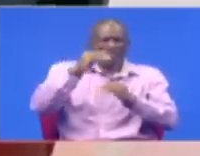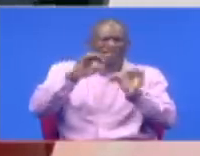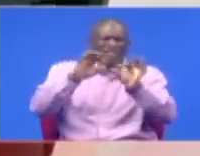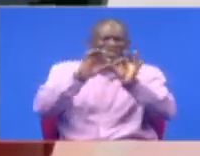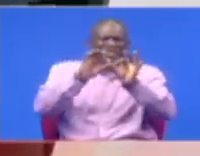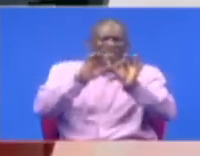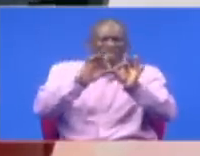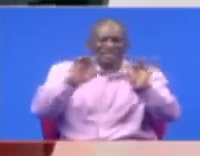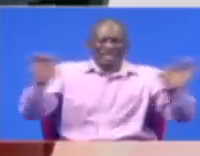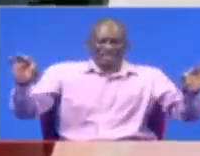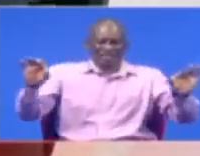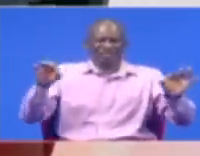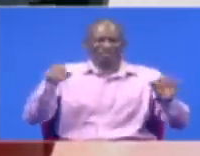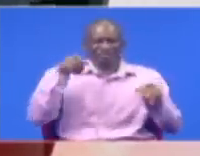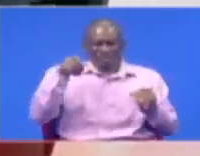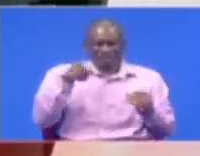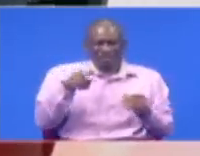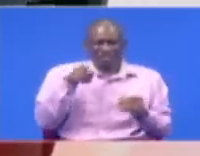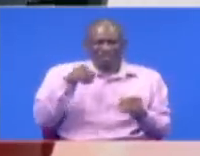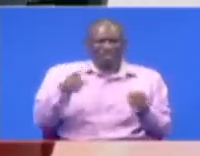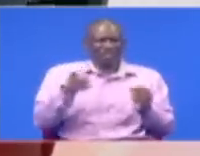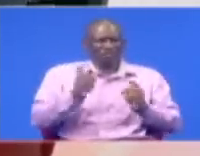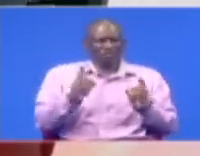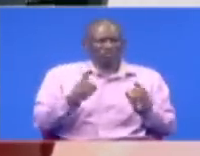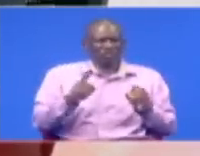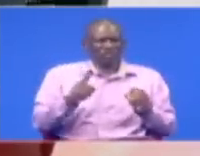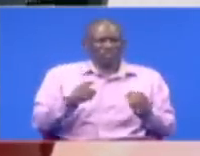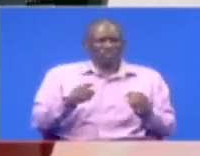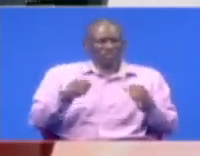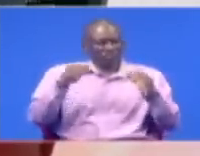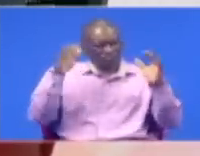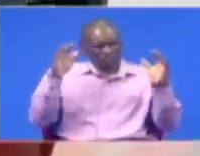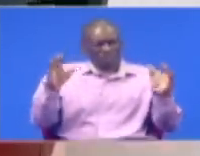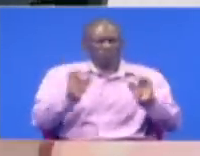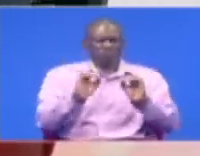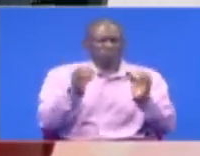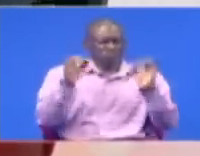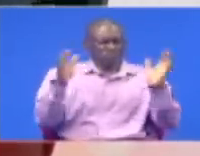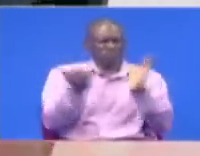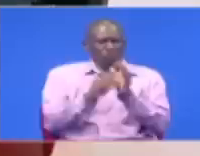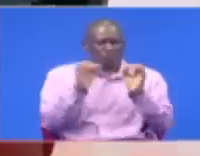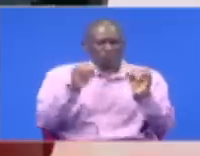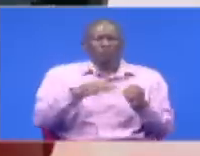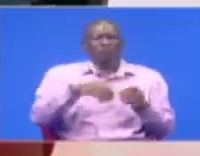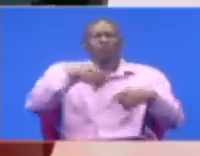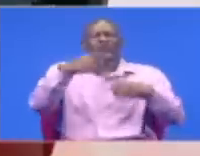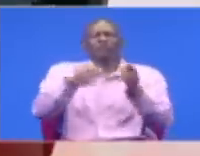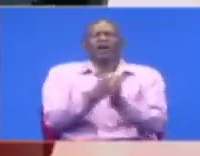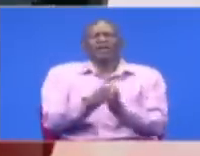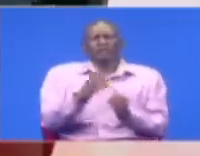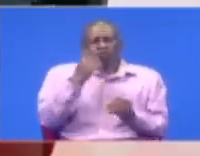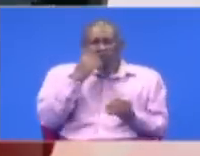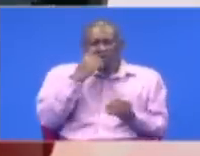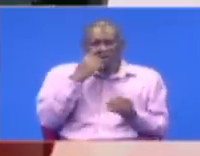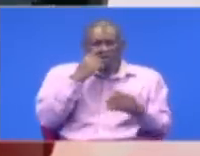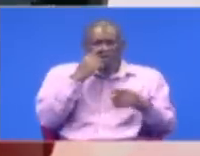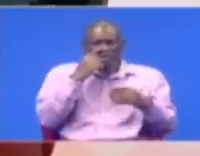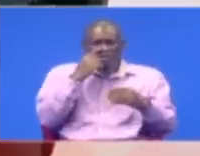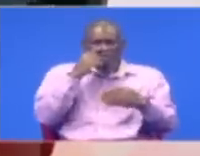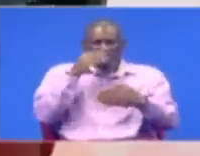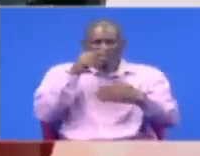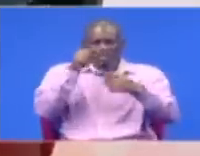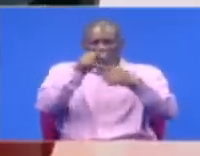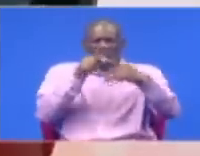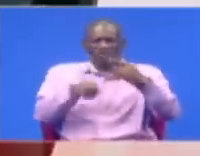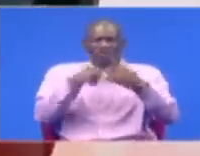line. That was not to be. We went on, and Sudan demarcated what they